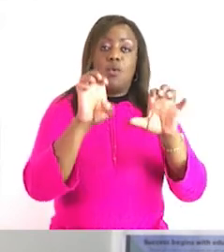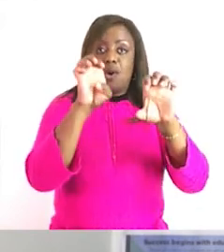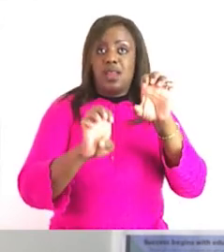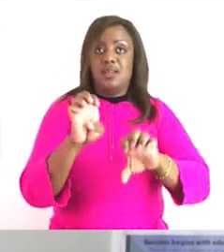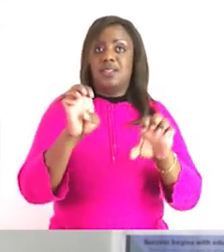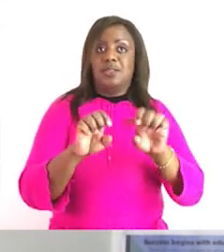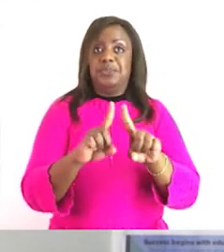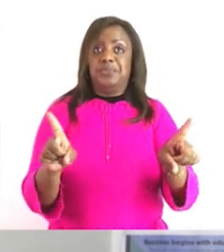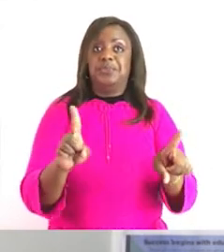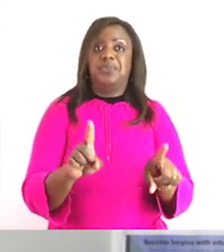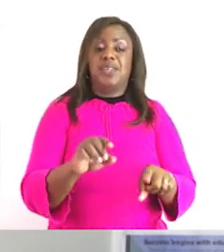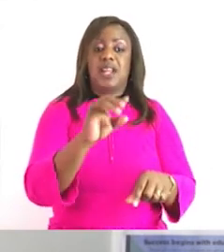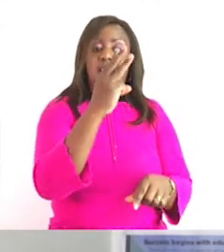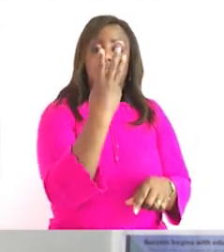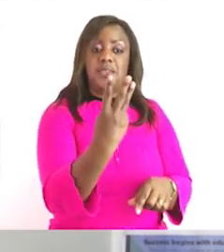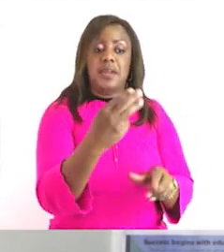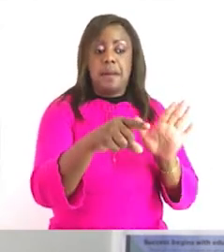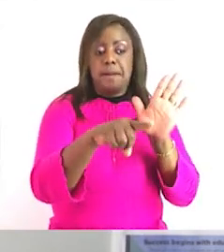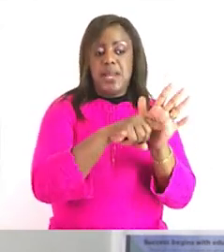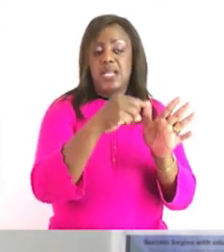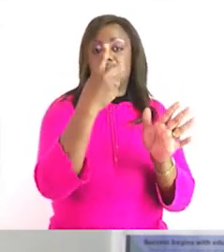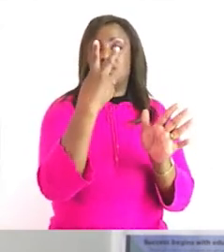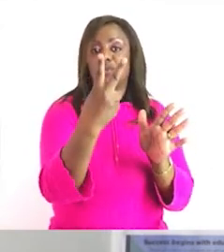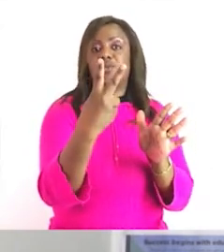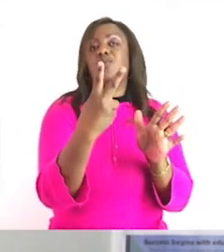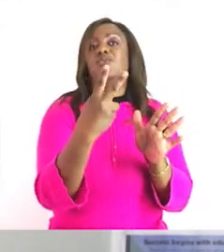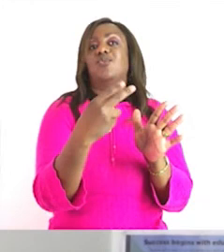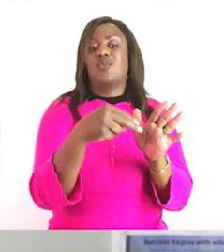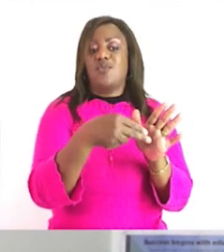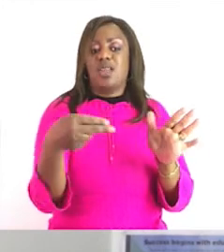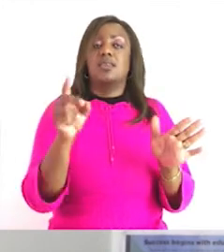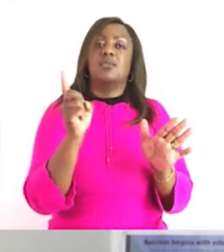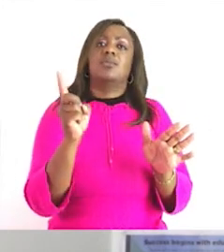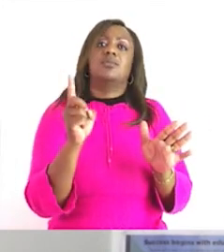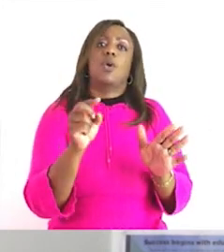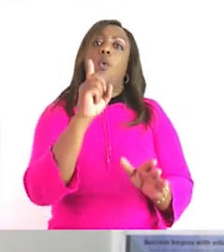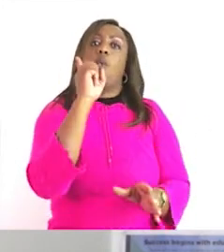2. Then the difference is 1 second.